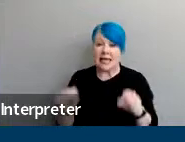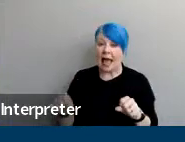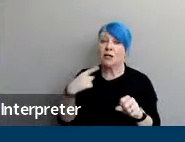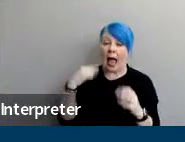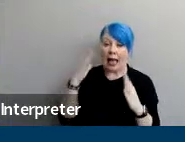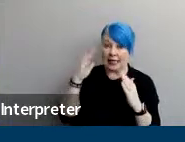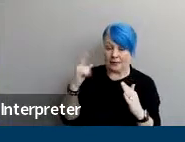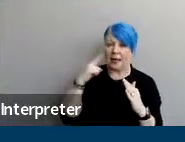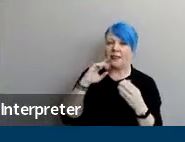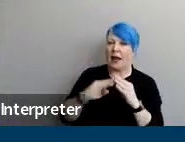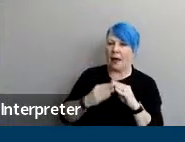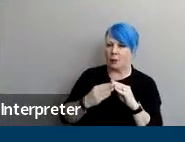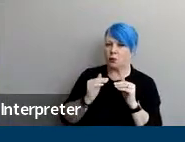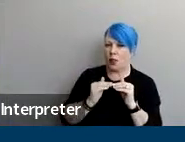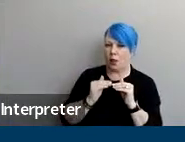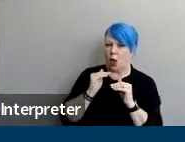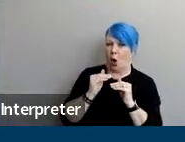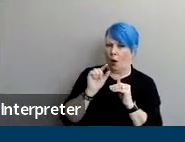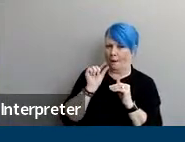ma'am. And last thing,